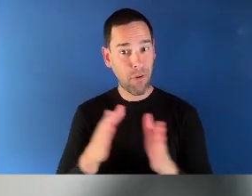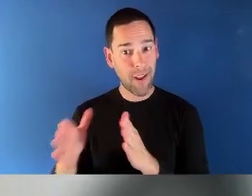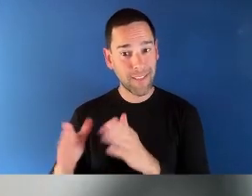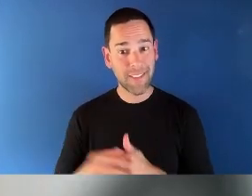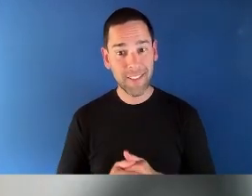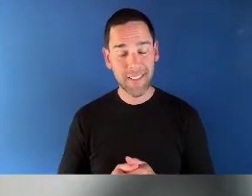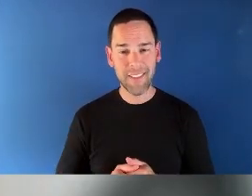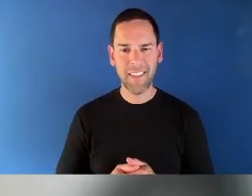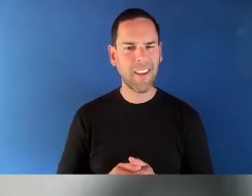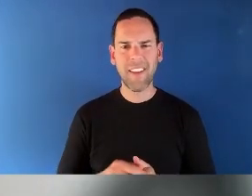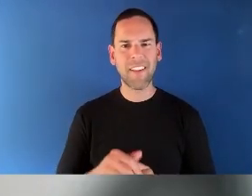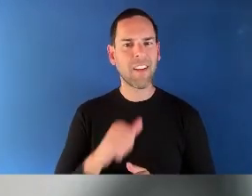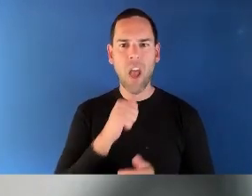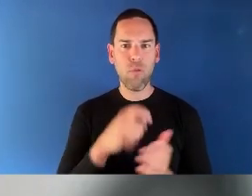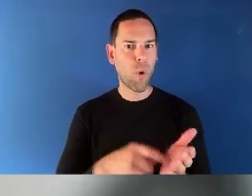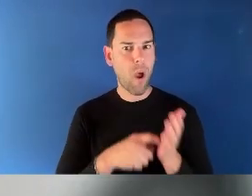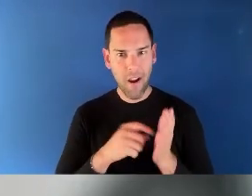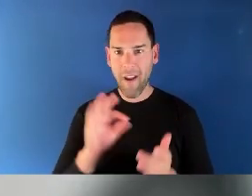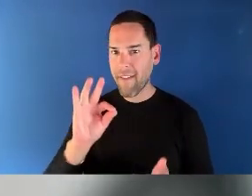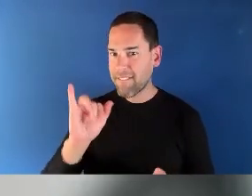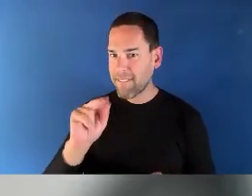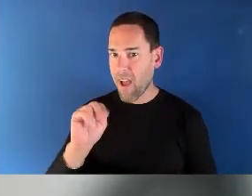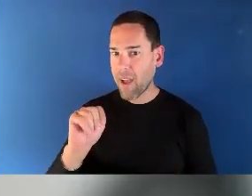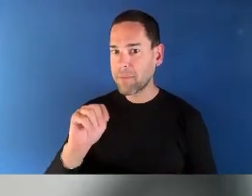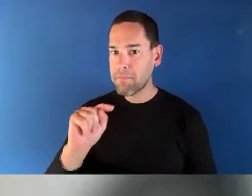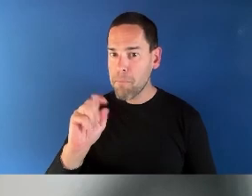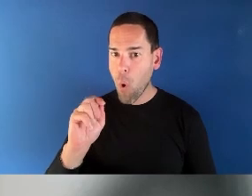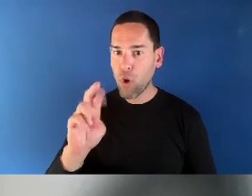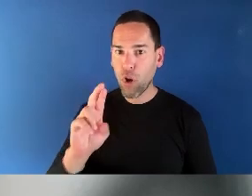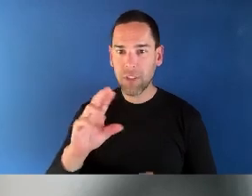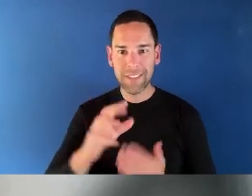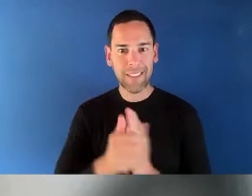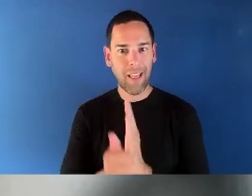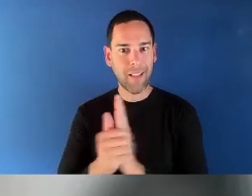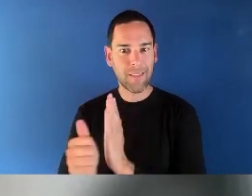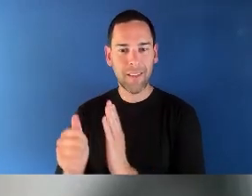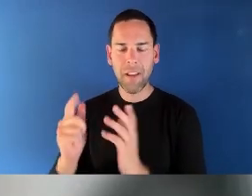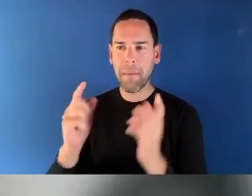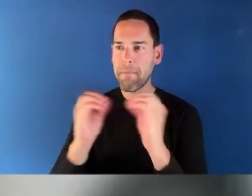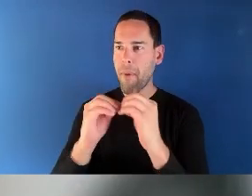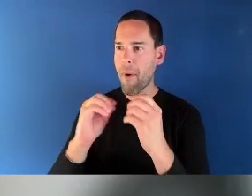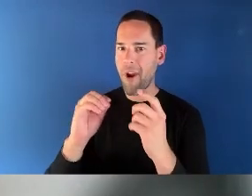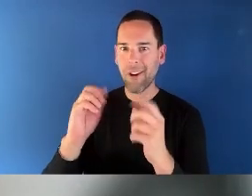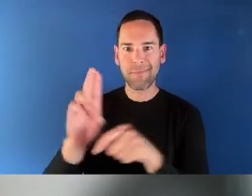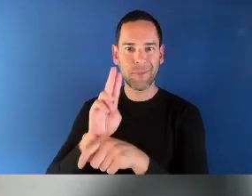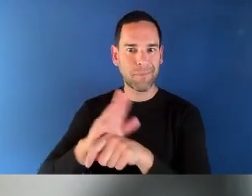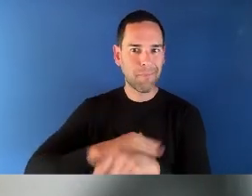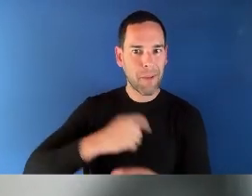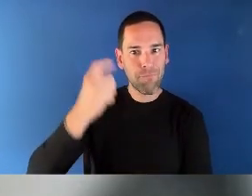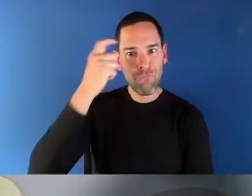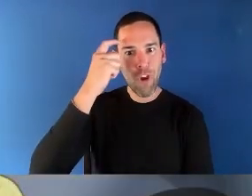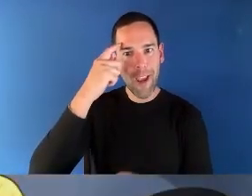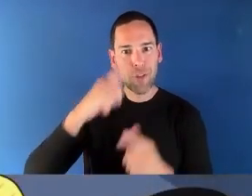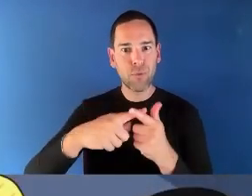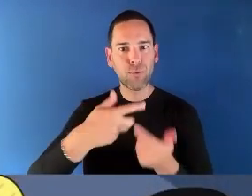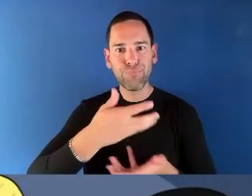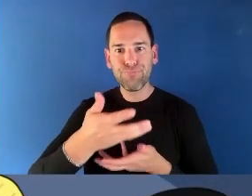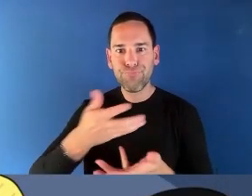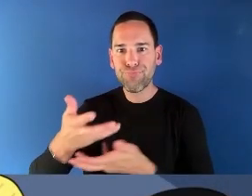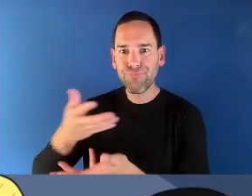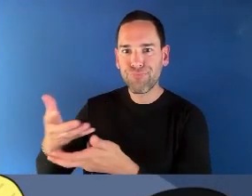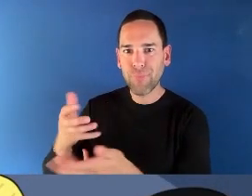less fine motor skill oriented, but more on the cerebral side of being able to